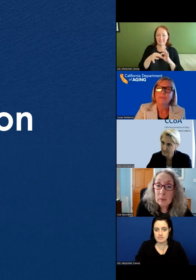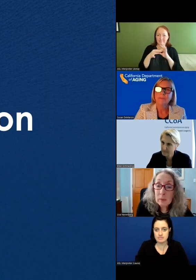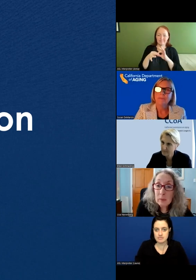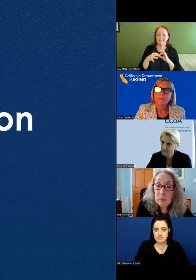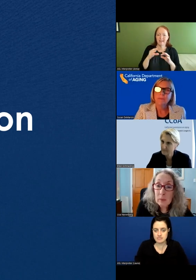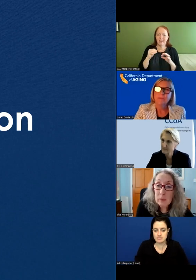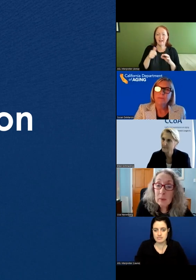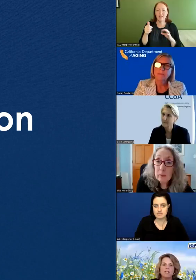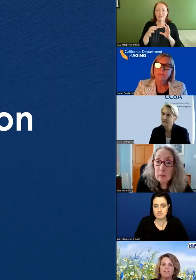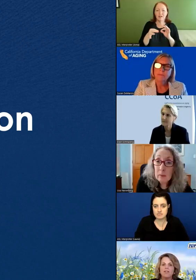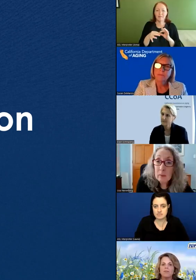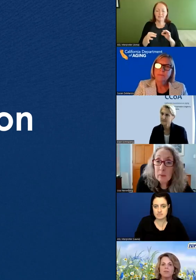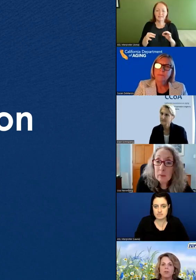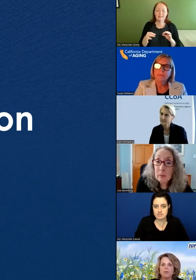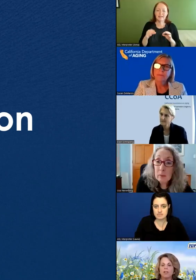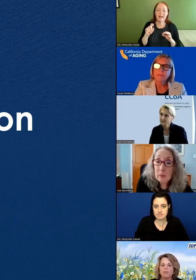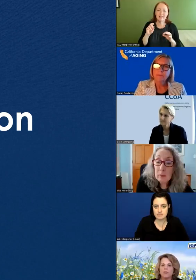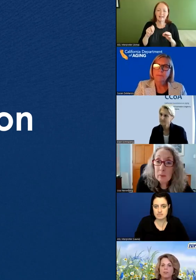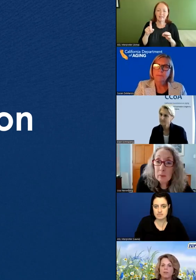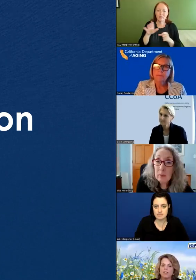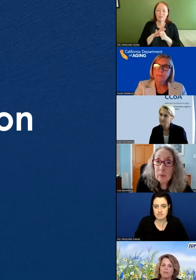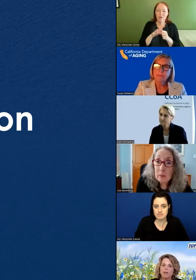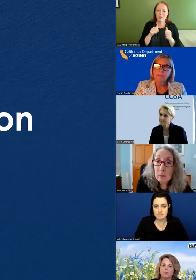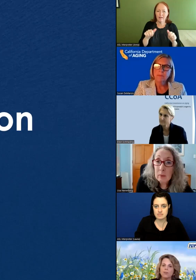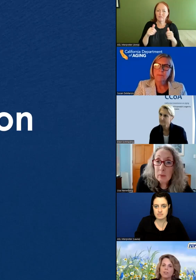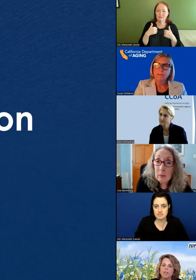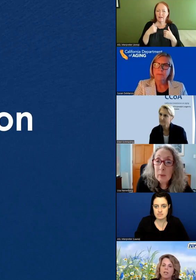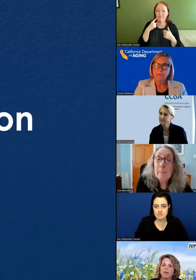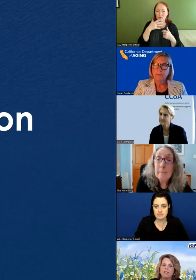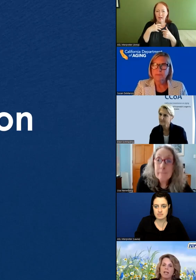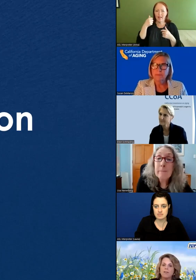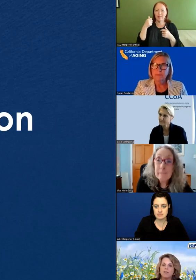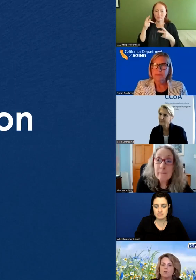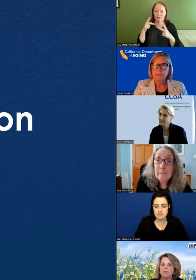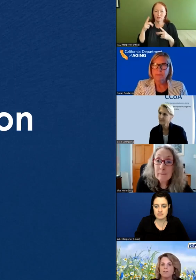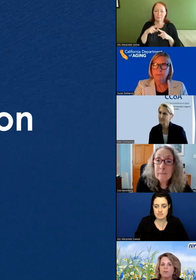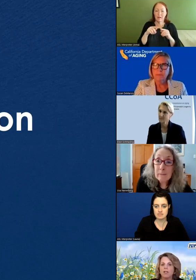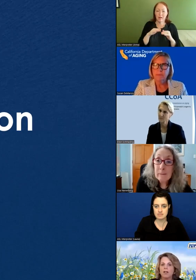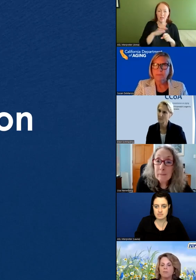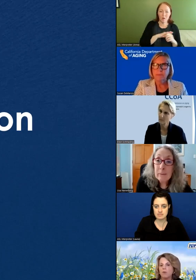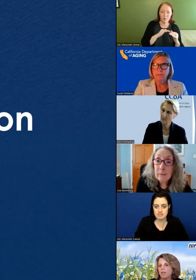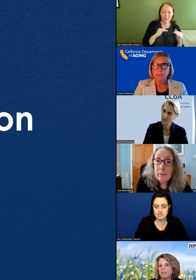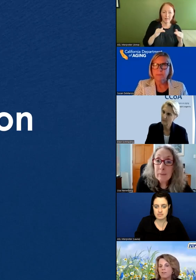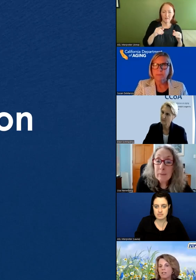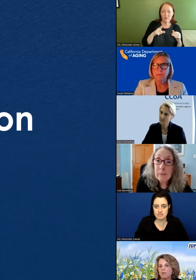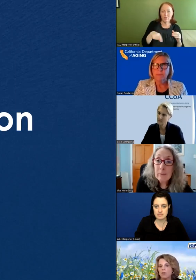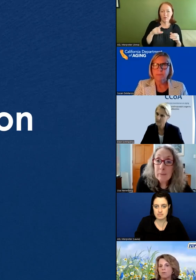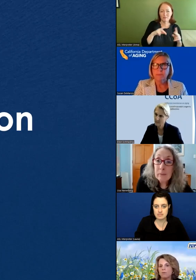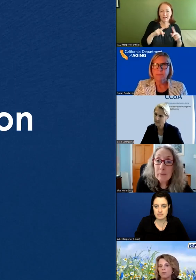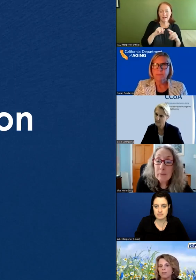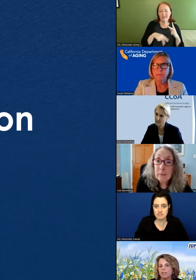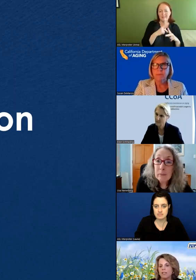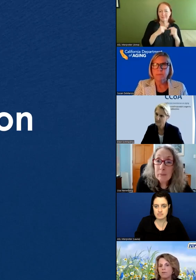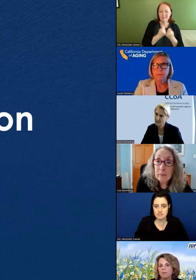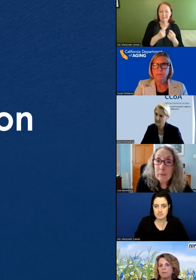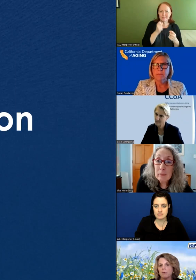other thing I would say, Ellen, is I think that those local efforts do exist for elders, but at the local level, those kinds of teams don't